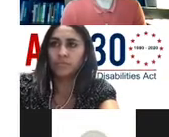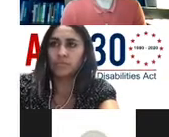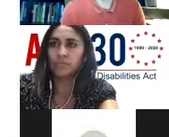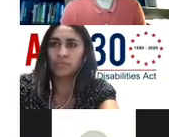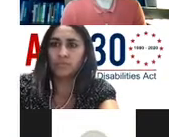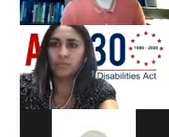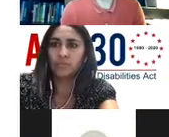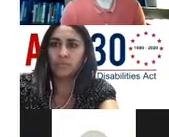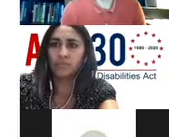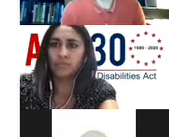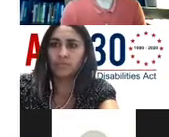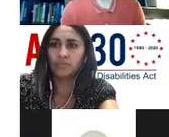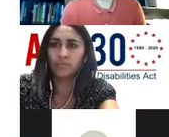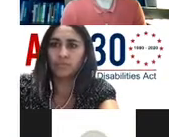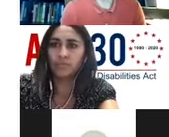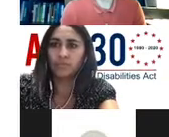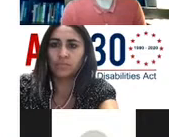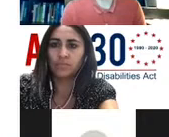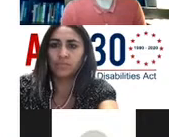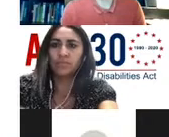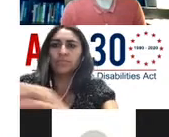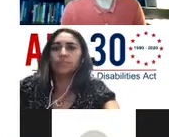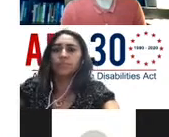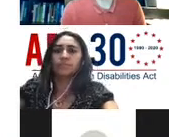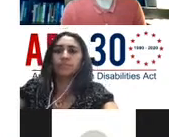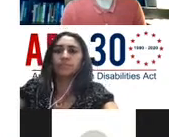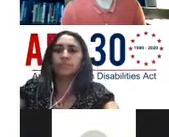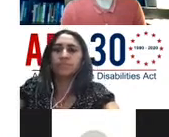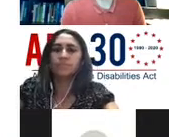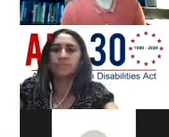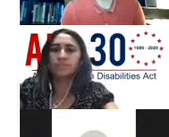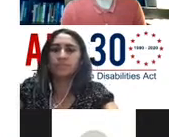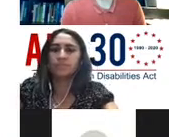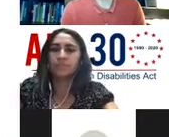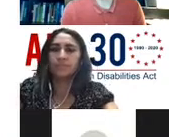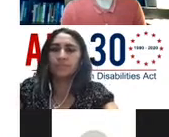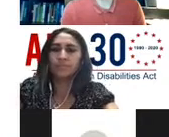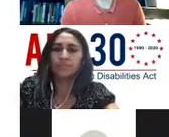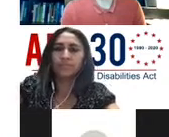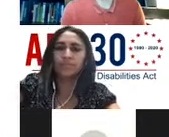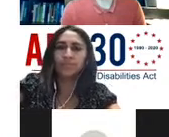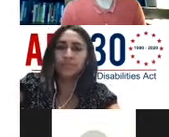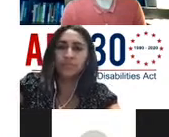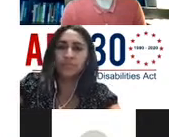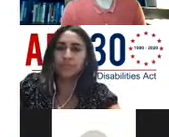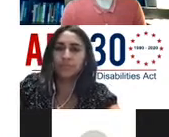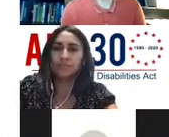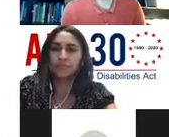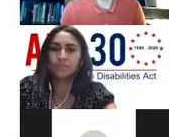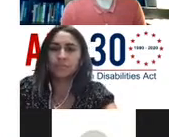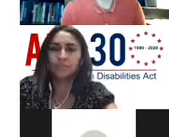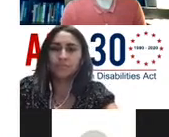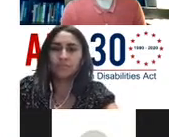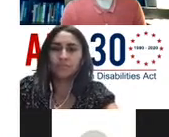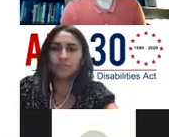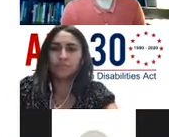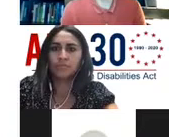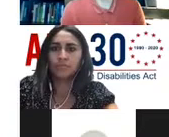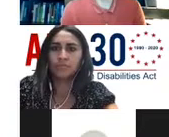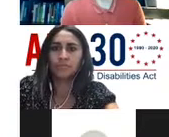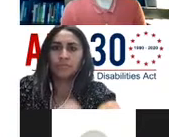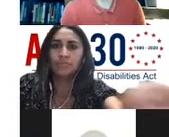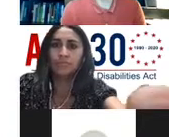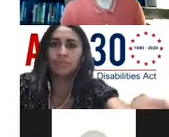The presenter or whoever's running the meeting will see that. And they'll know that you have a question. You can also lower your hand if you no longer